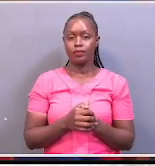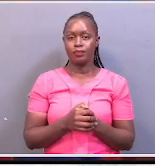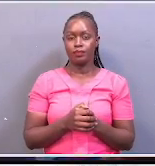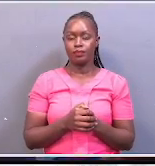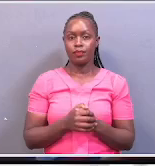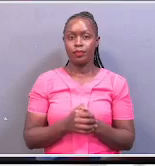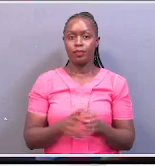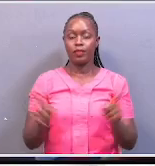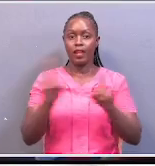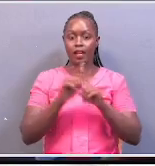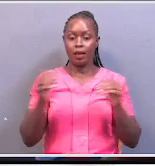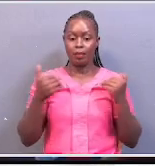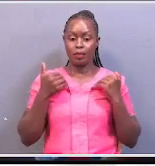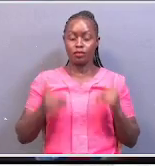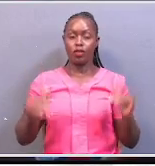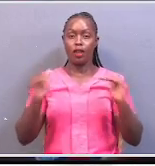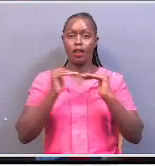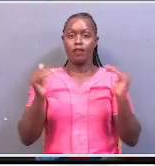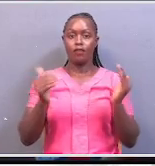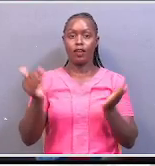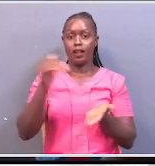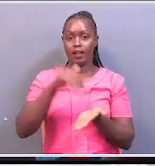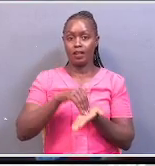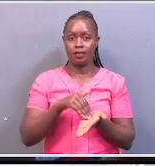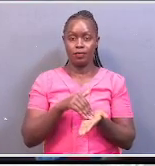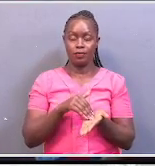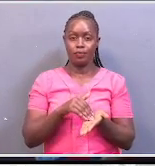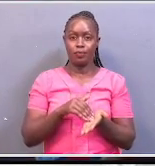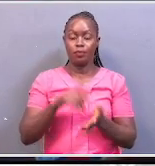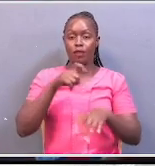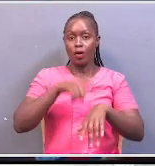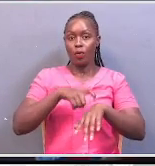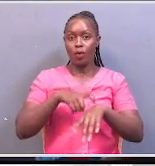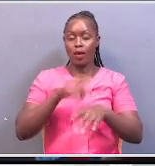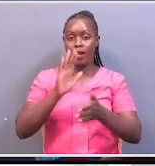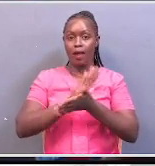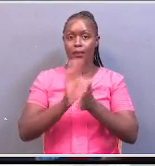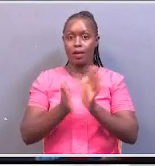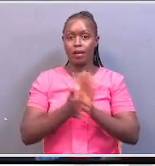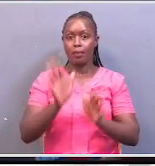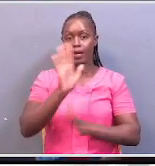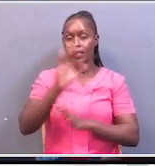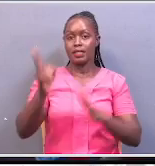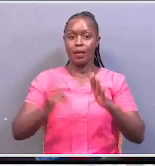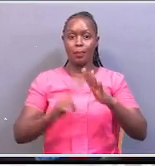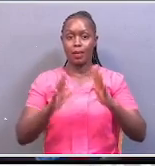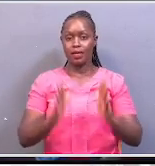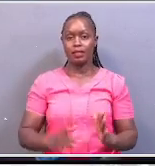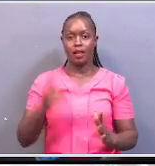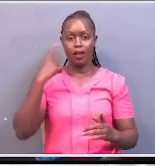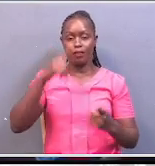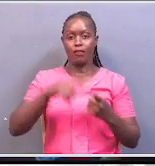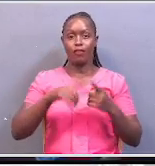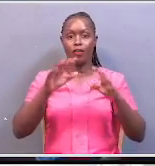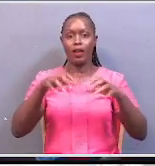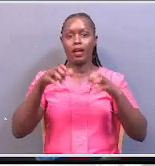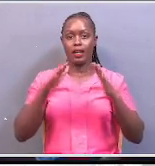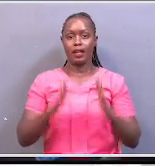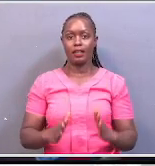At a very personal level again, when I became his Minister for